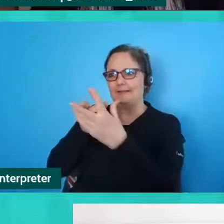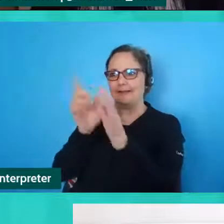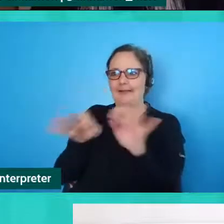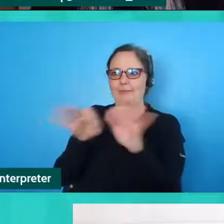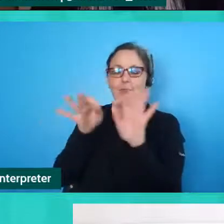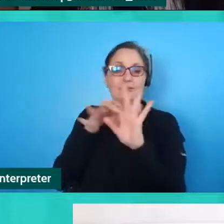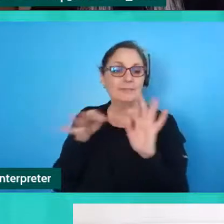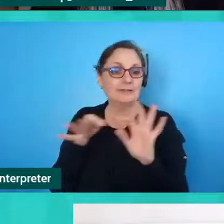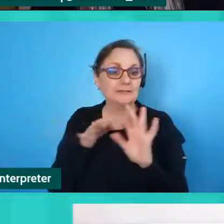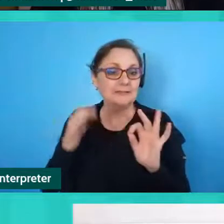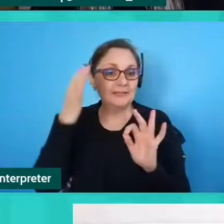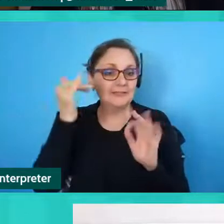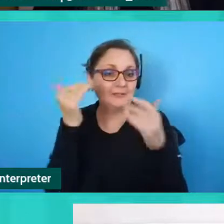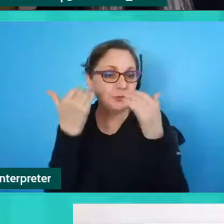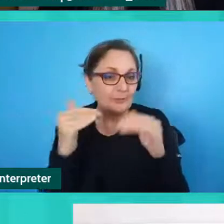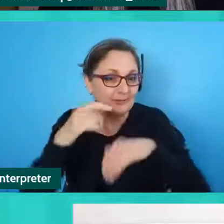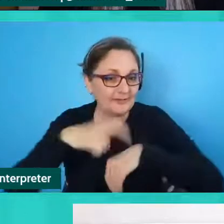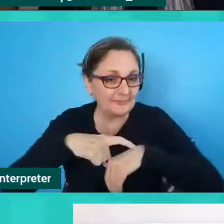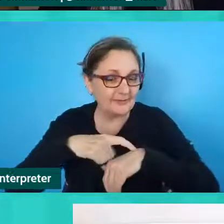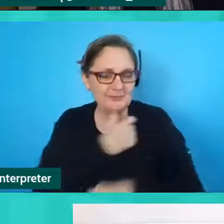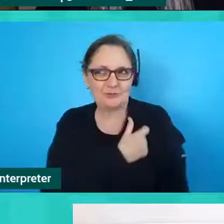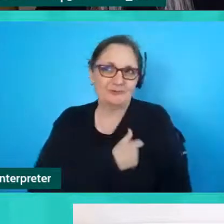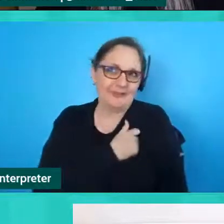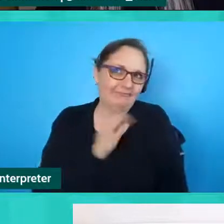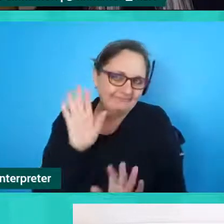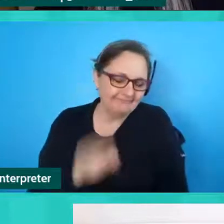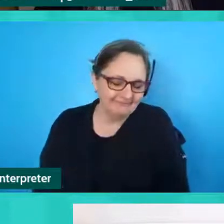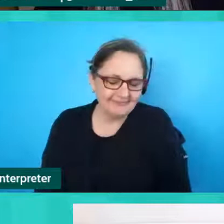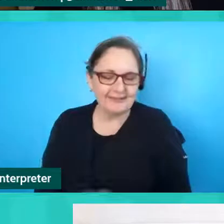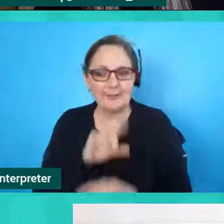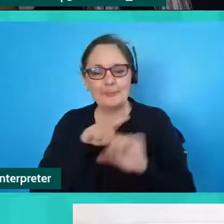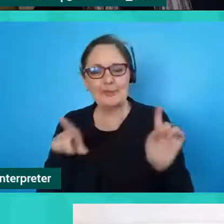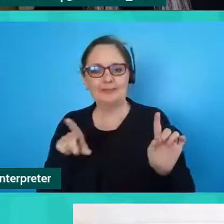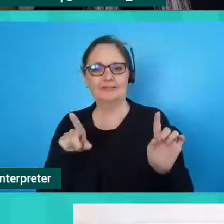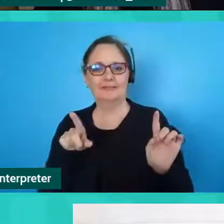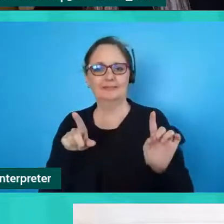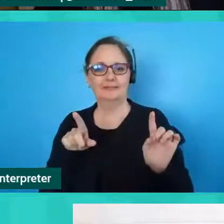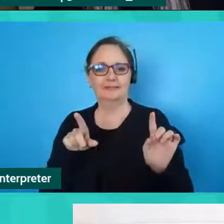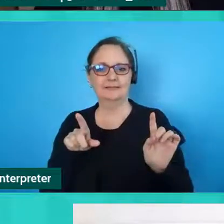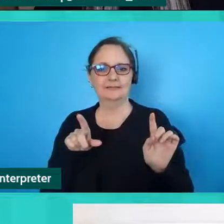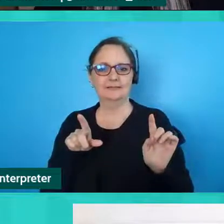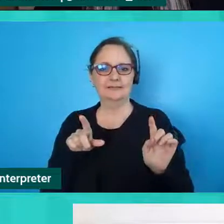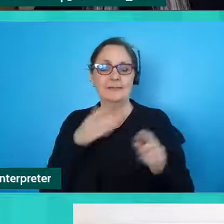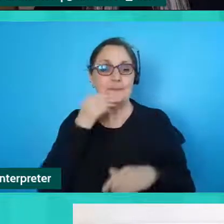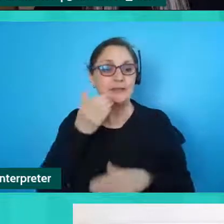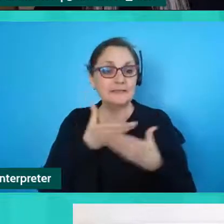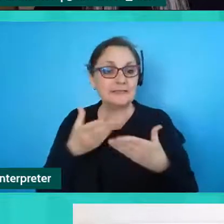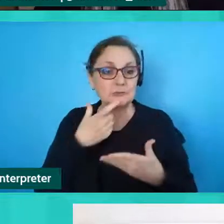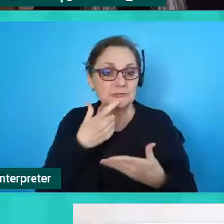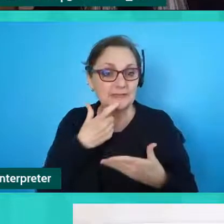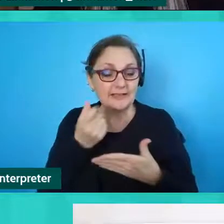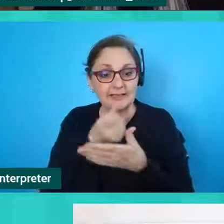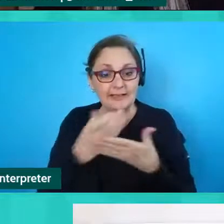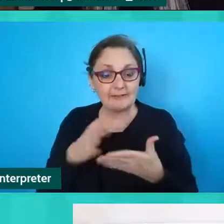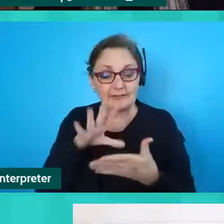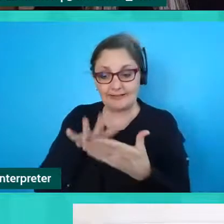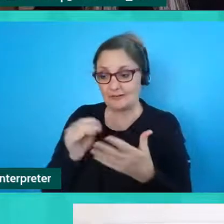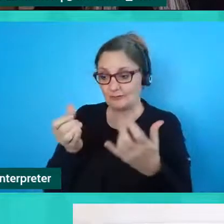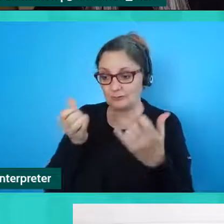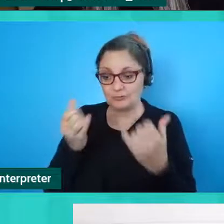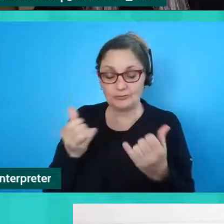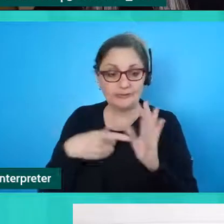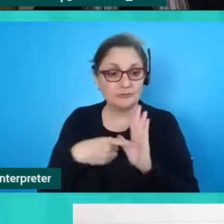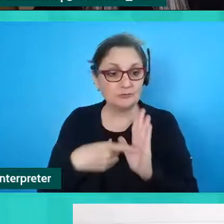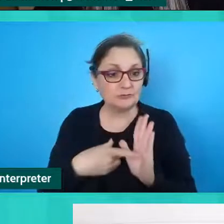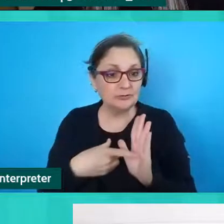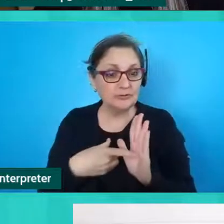do this on purpose to you all, so apologies. But one of the best things to say is everything that you've learned in today's show,